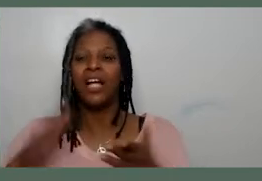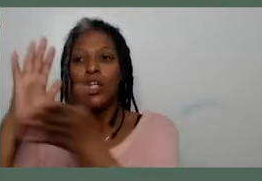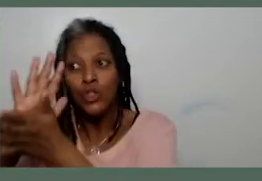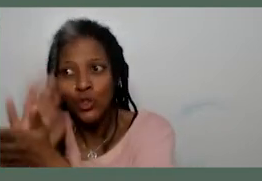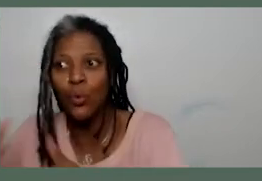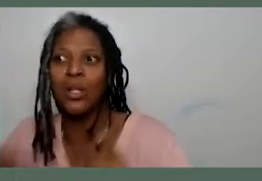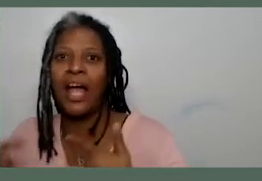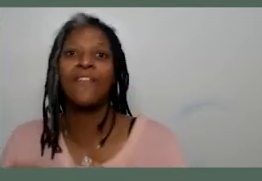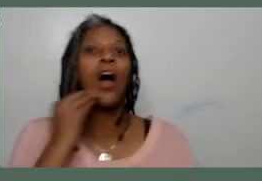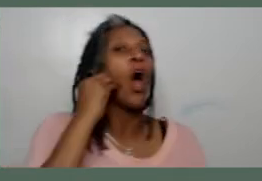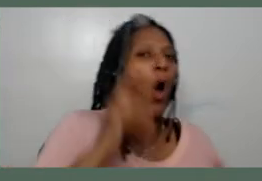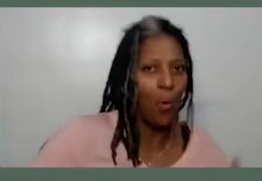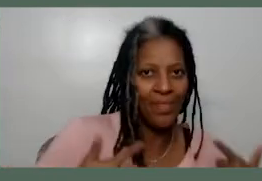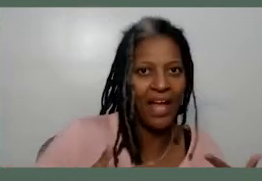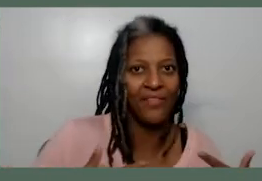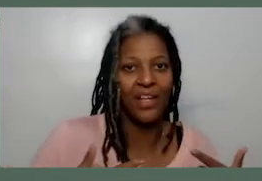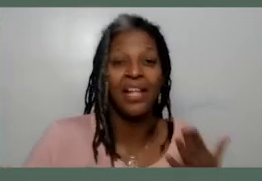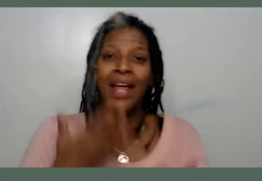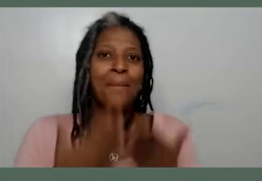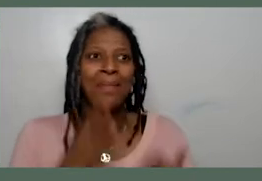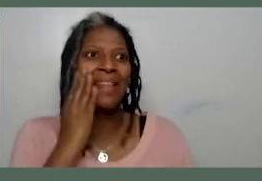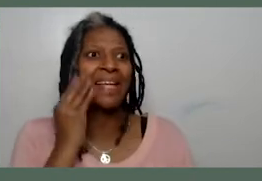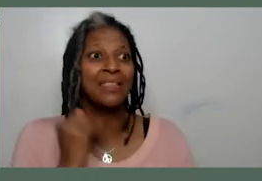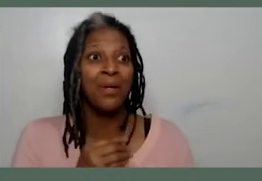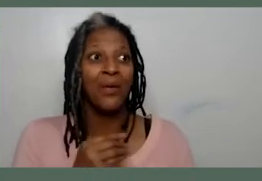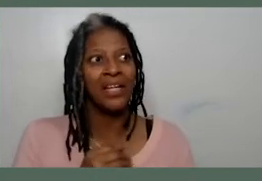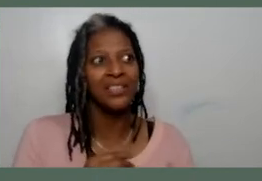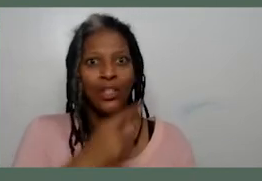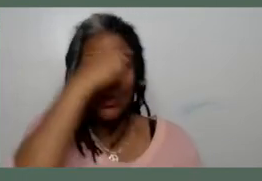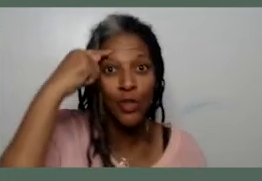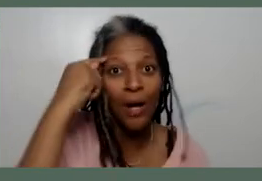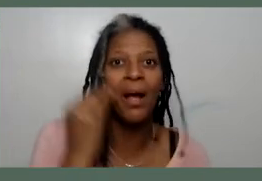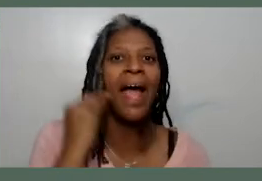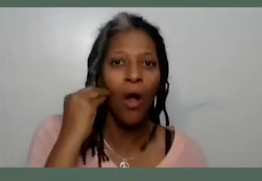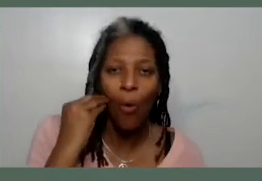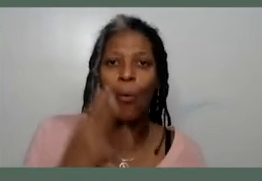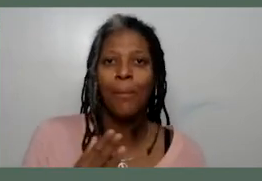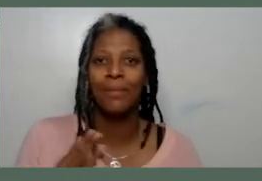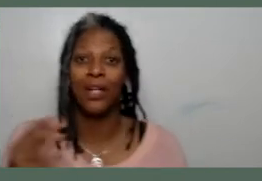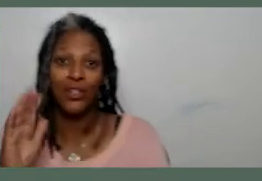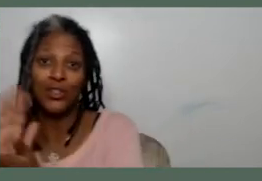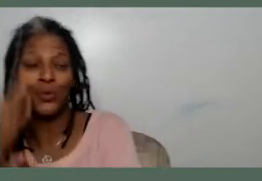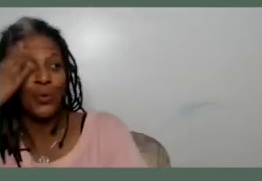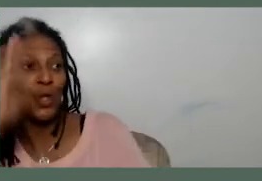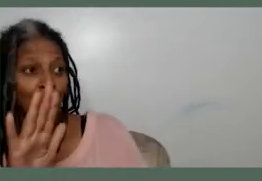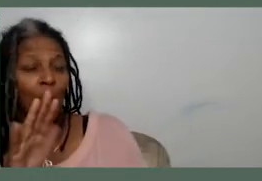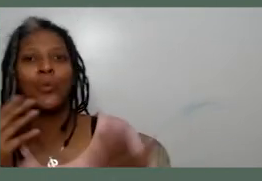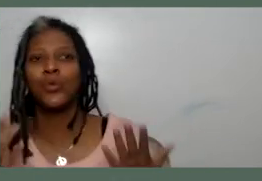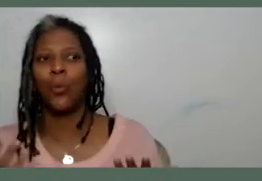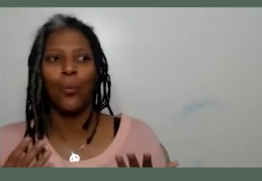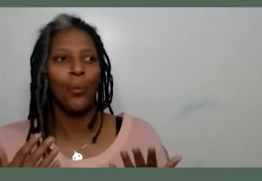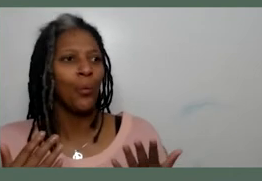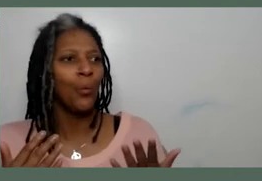kids have traumas outside of the school setting that we may never know about, or we may know about, and how can we help in the lane that we're